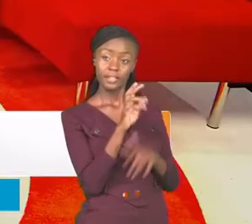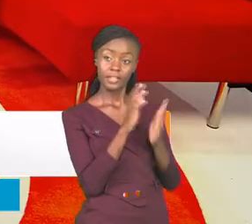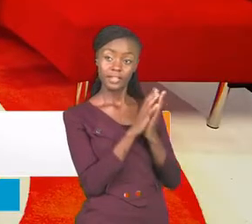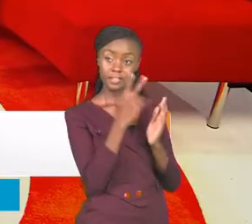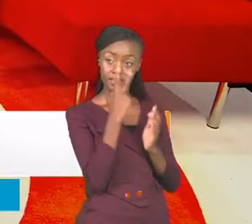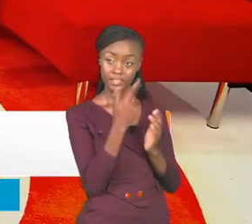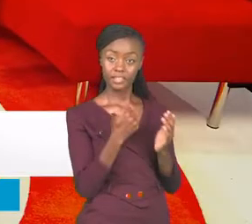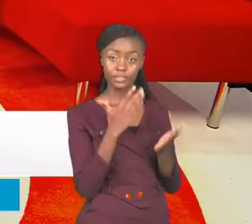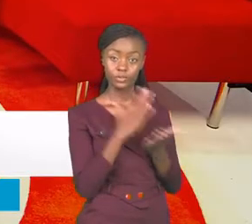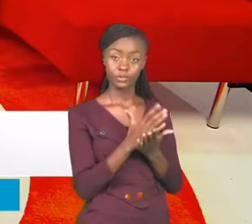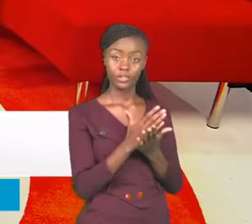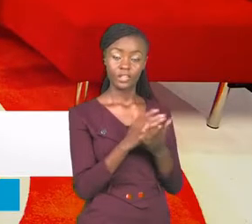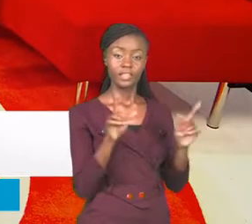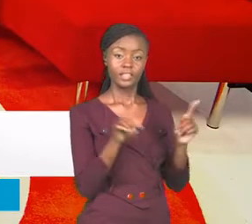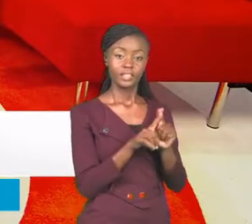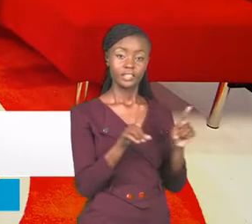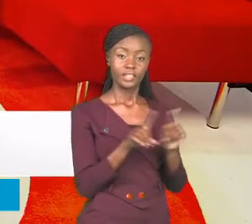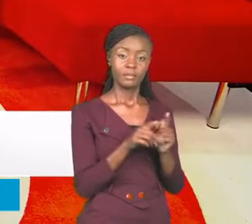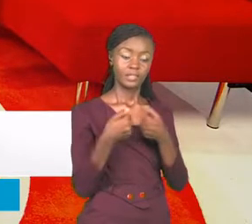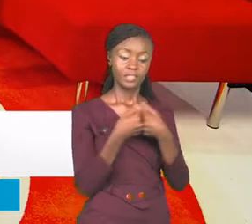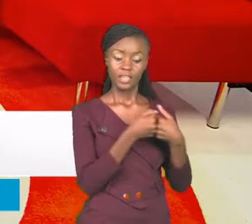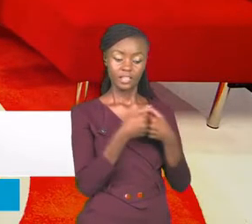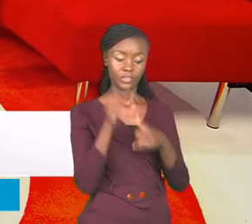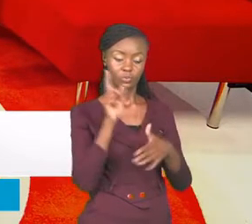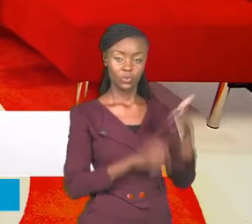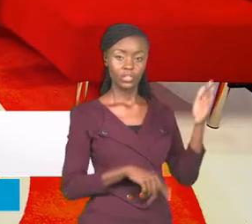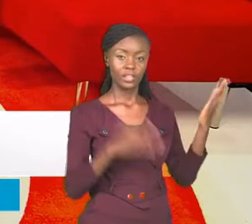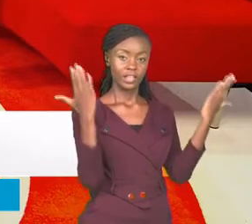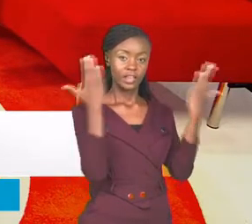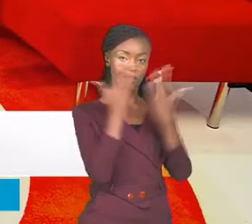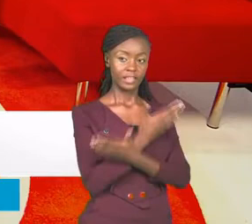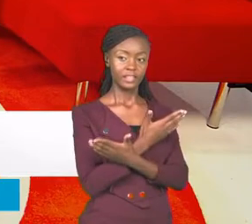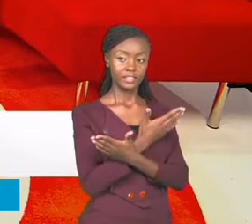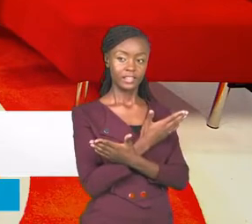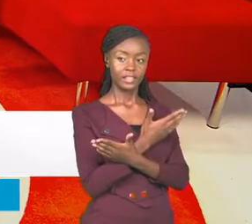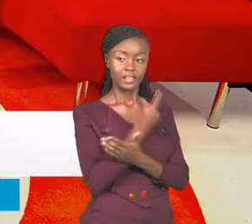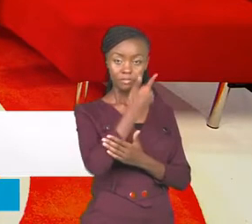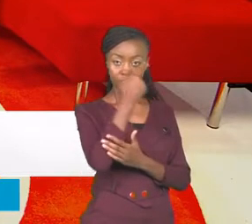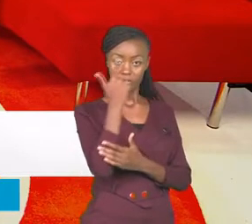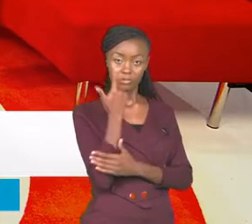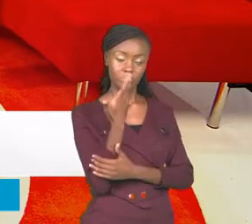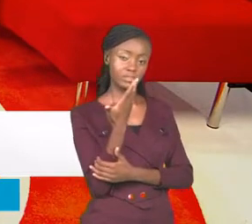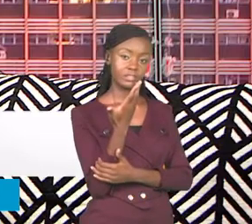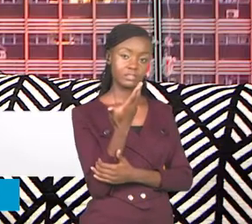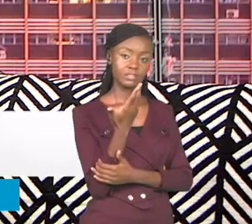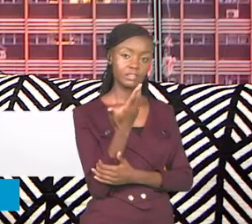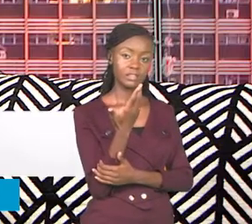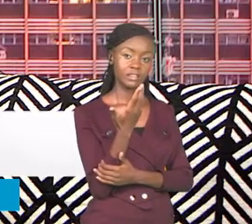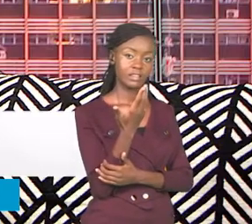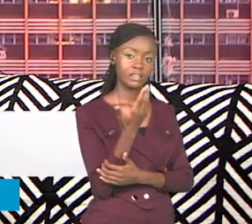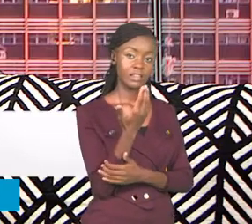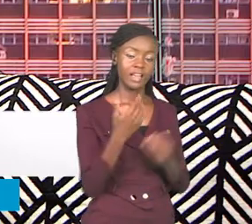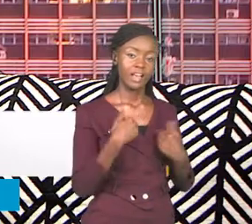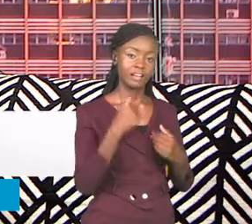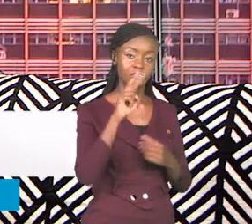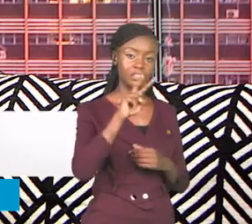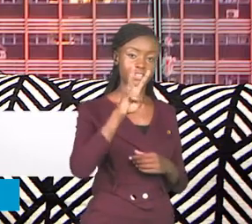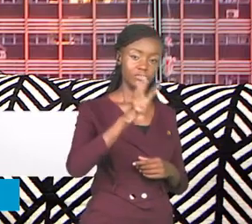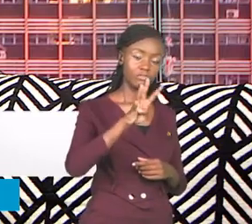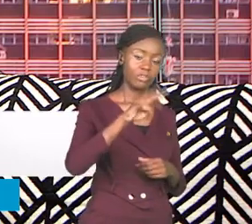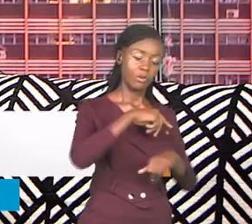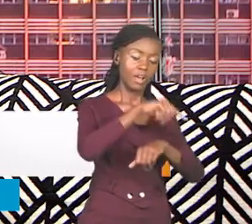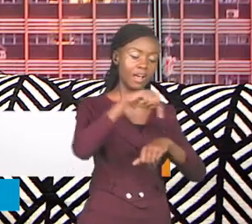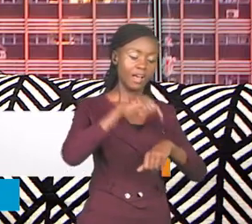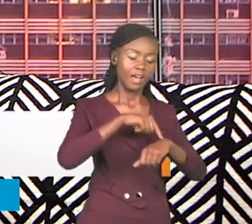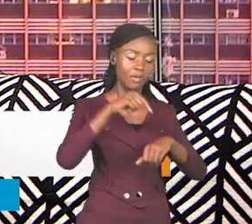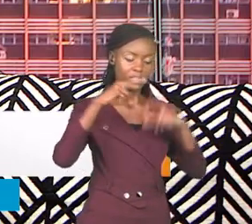flyovers. Absolutely. Mm-hmm. The challenge will be at night sometimes. Okay. Because again, we don't have a 24-hour surveillance